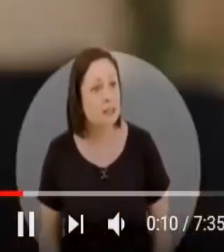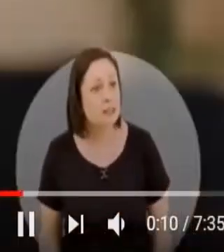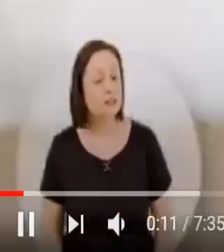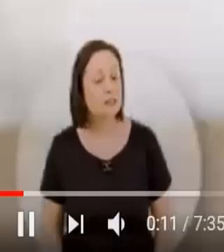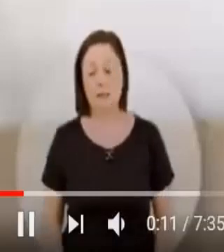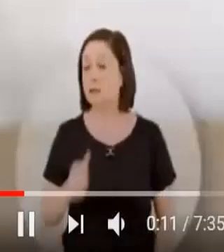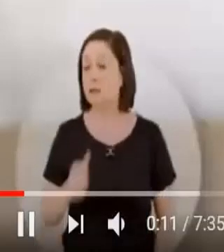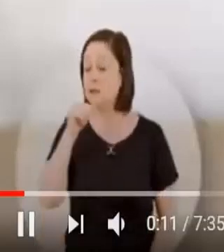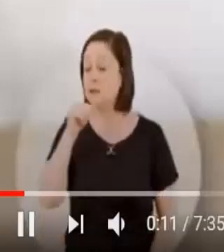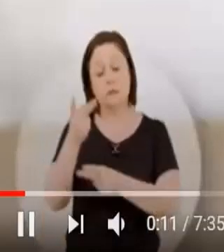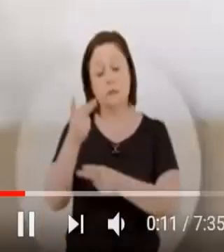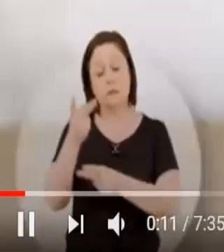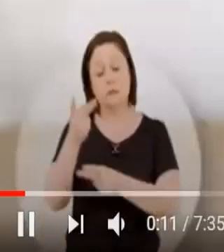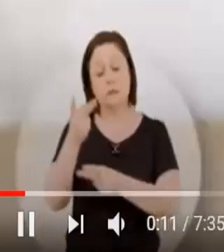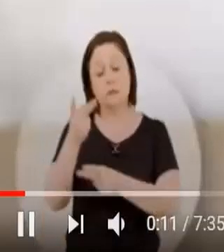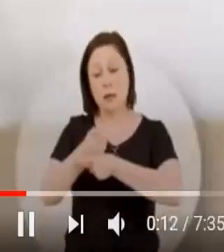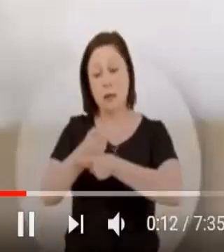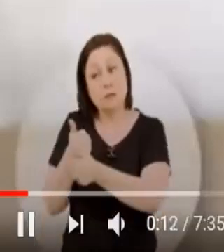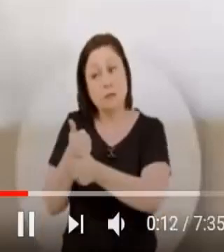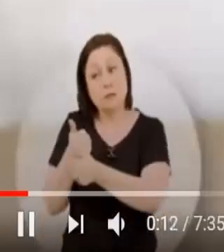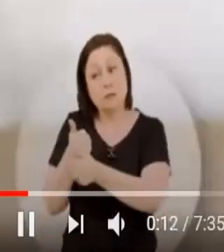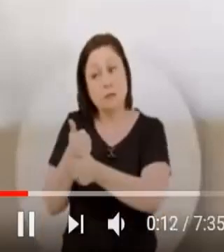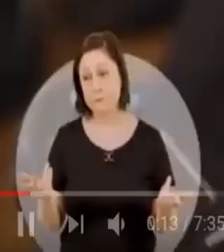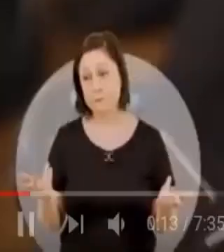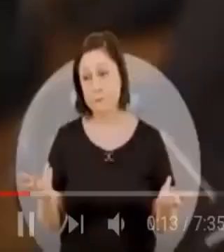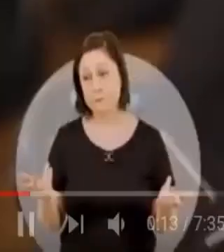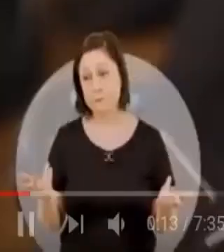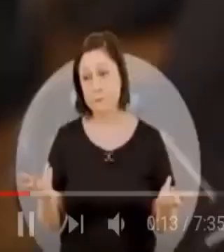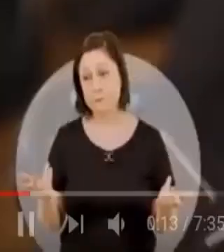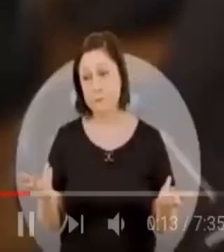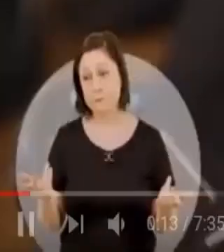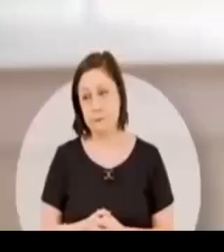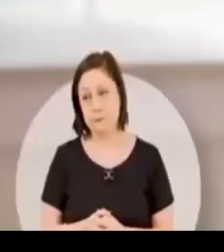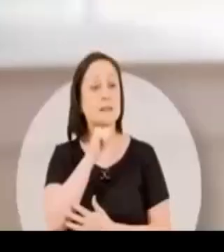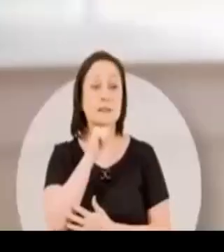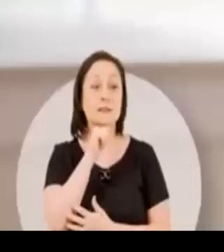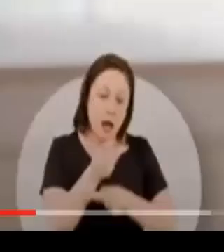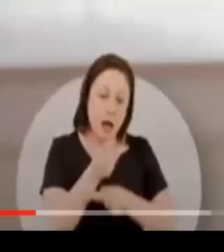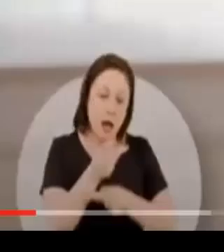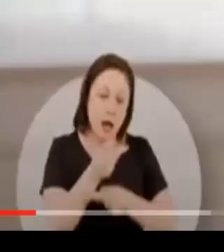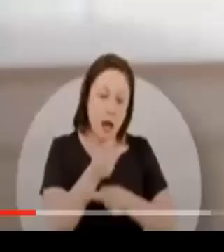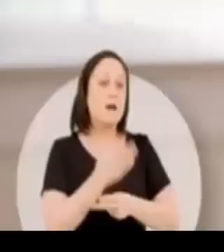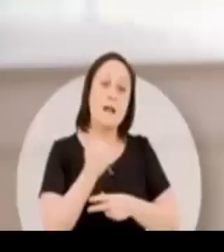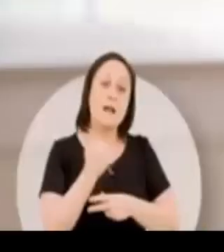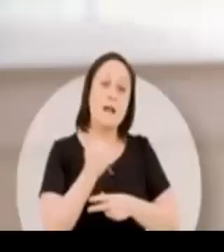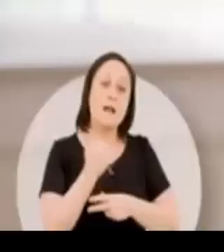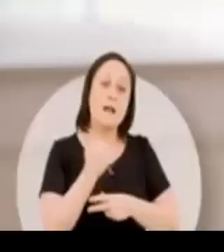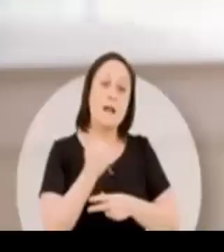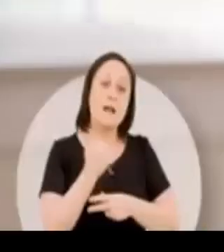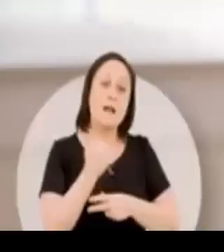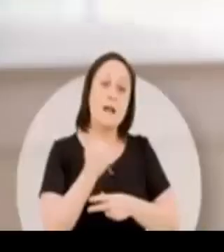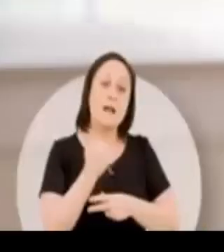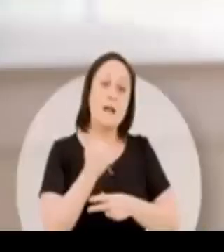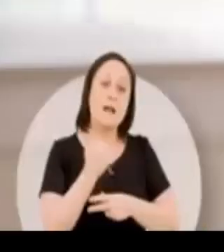He wasn't taking care of himself. He wasn't managing his diabetes care. I